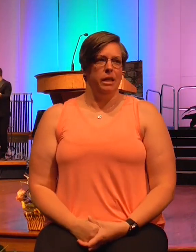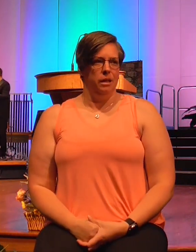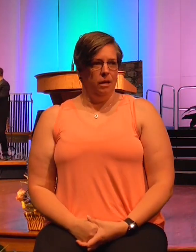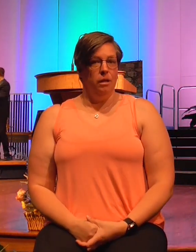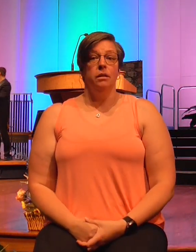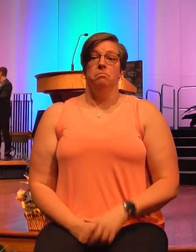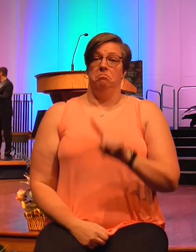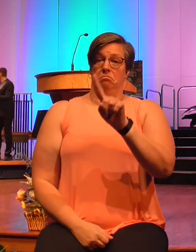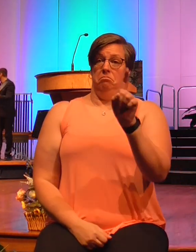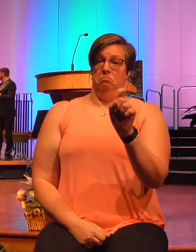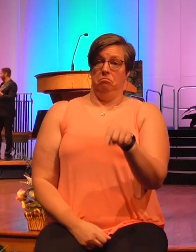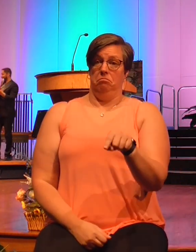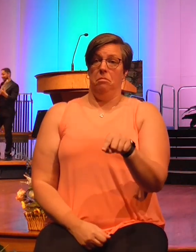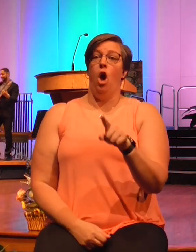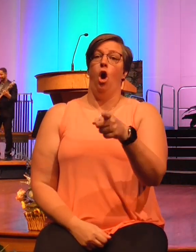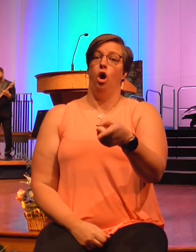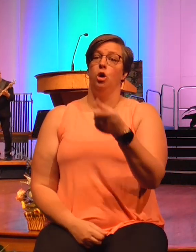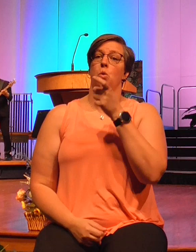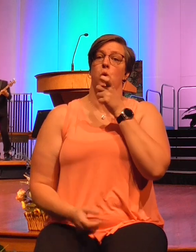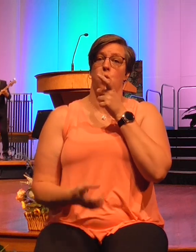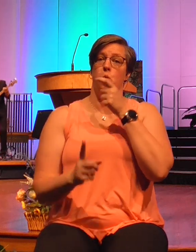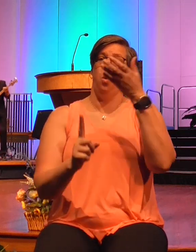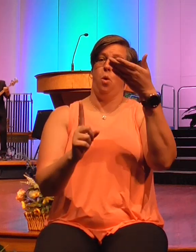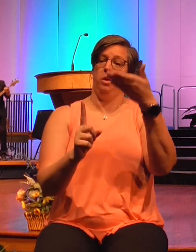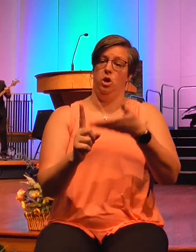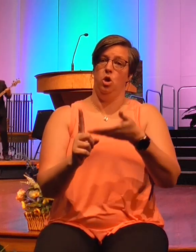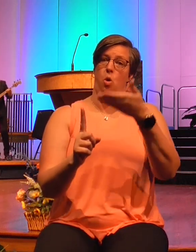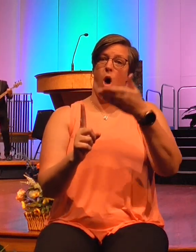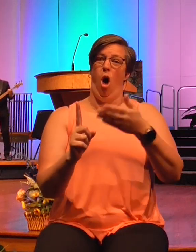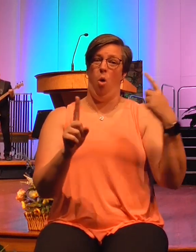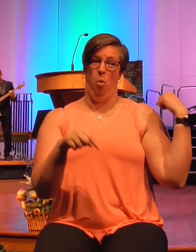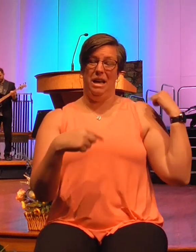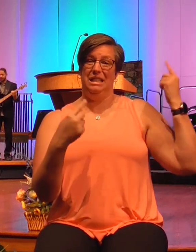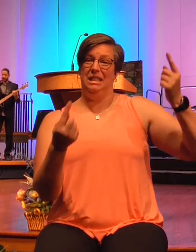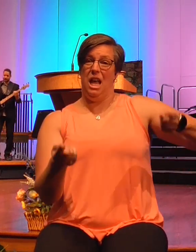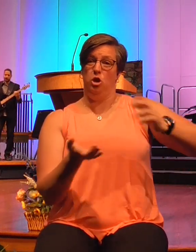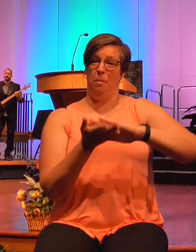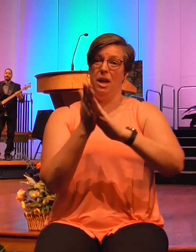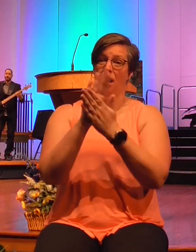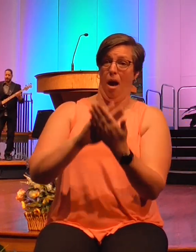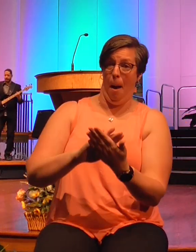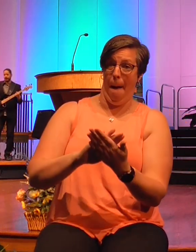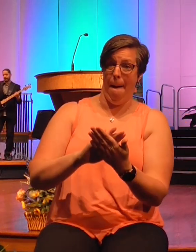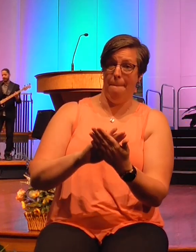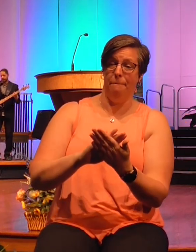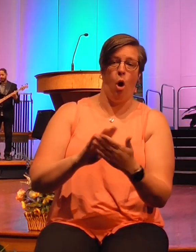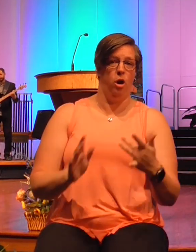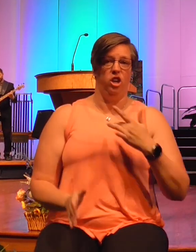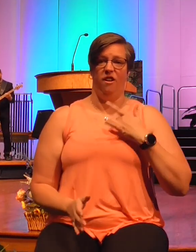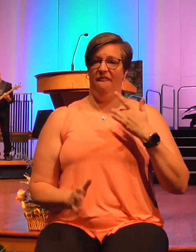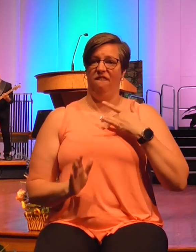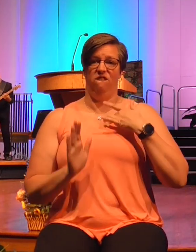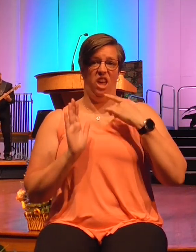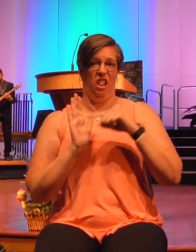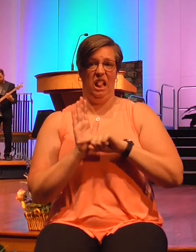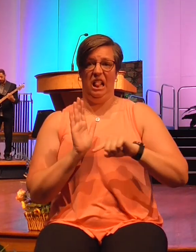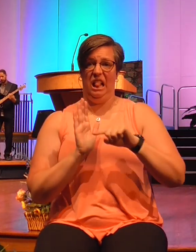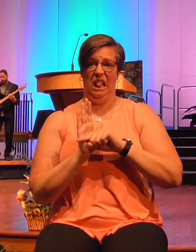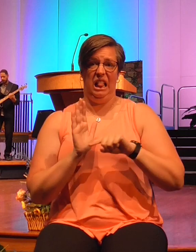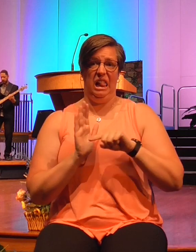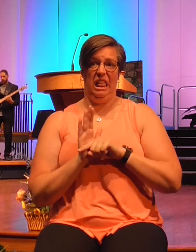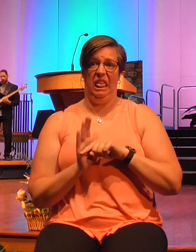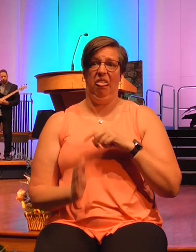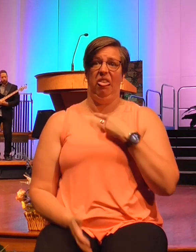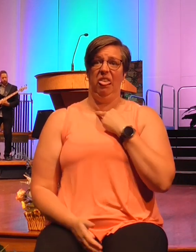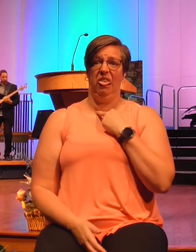Are you who you always said you would be, with a sinking feeling in your